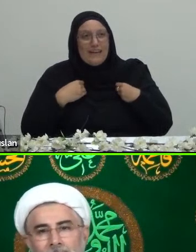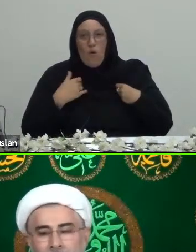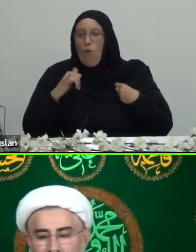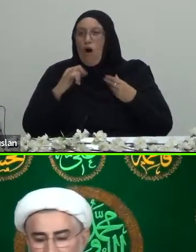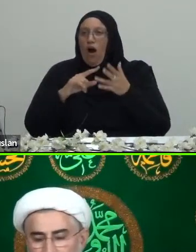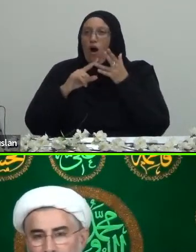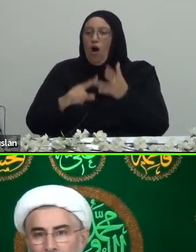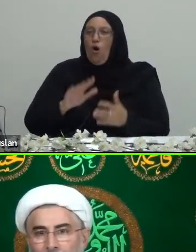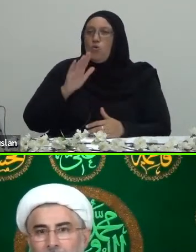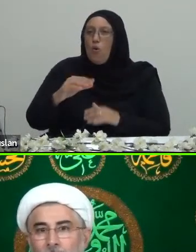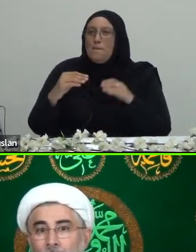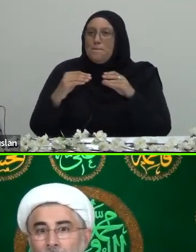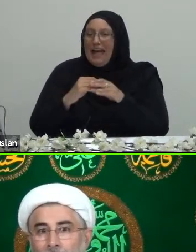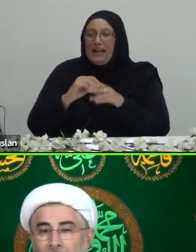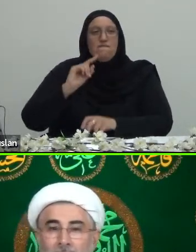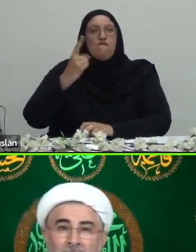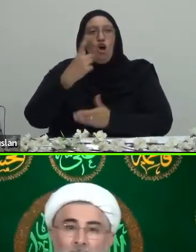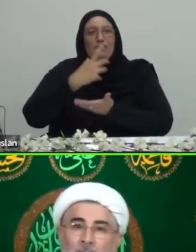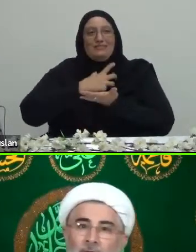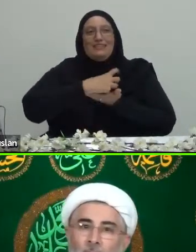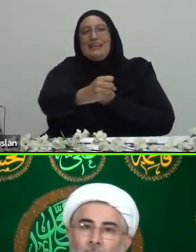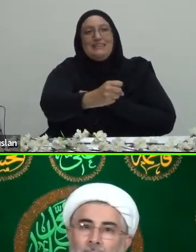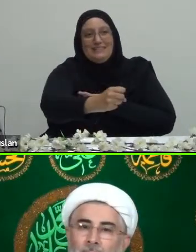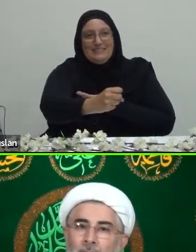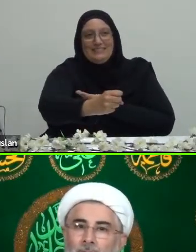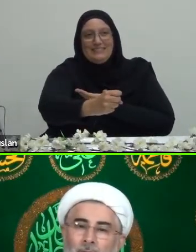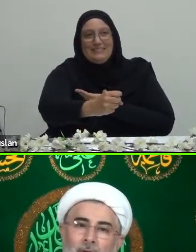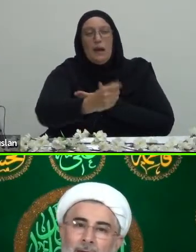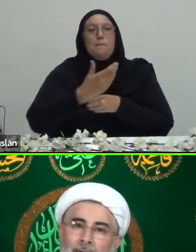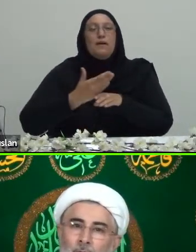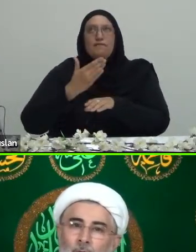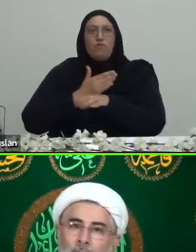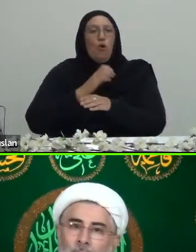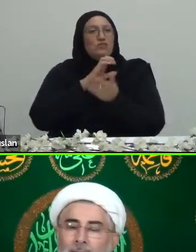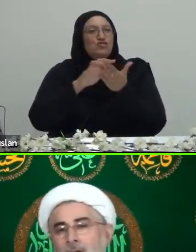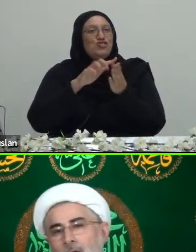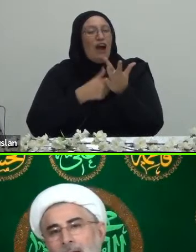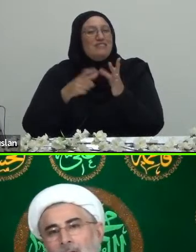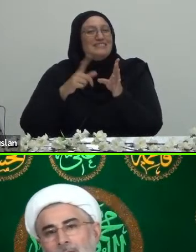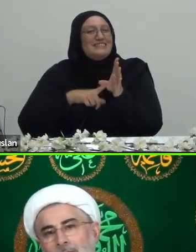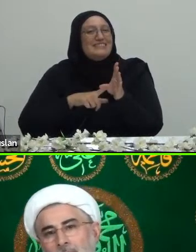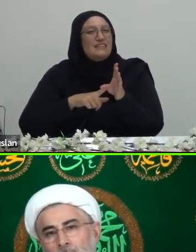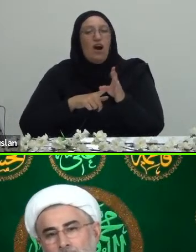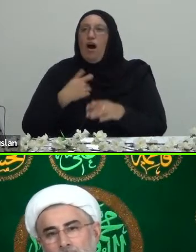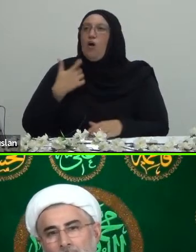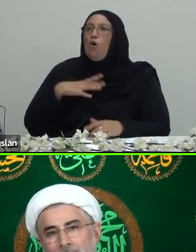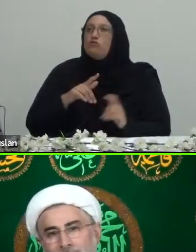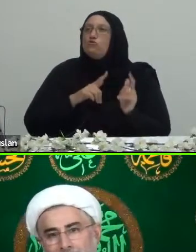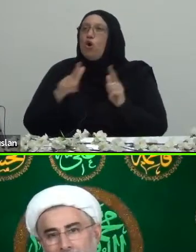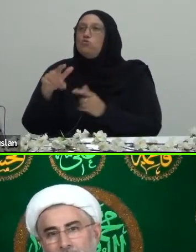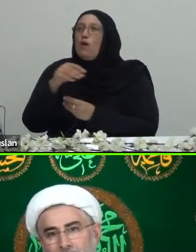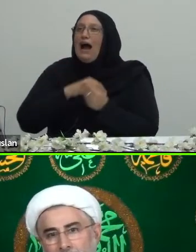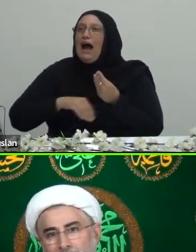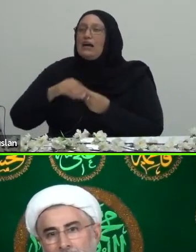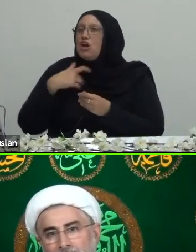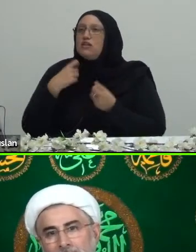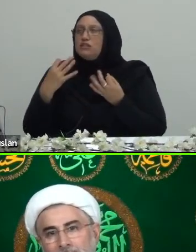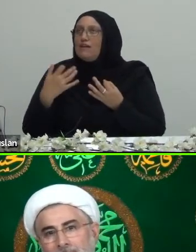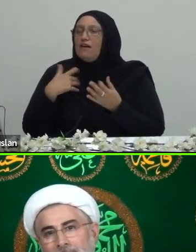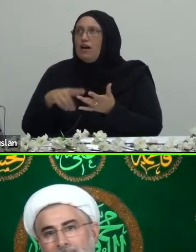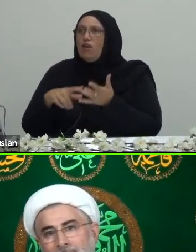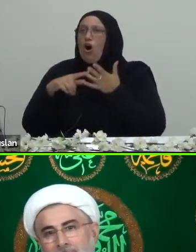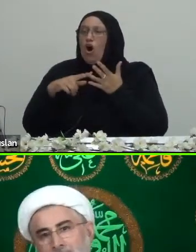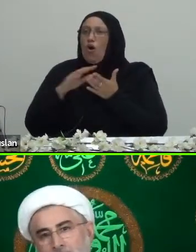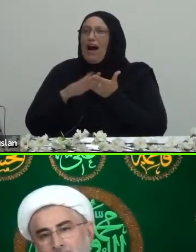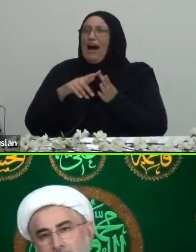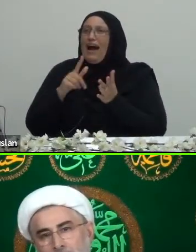debt is the first priority to be paid before. Like I had to go to Hajj and I didn't go, so I have a Hajj on me